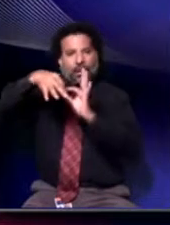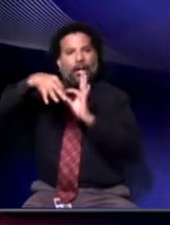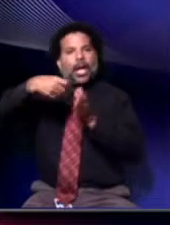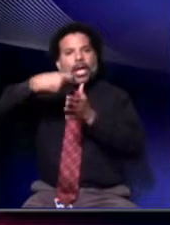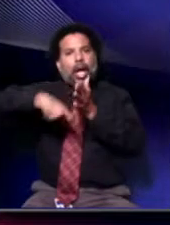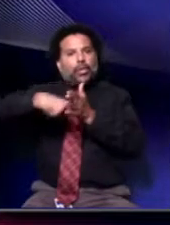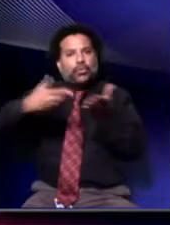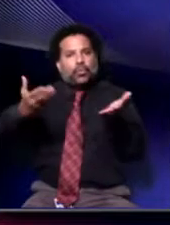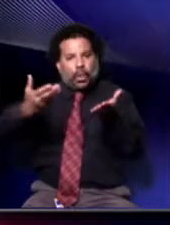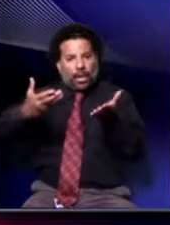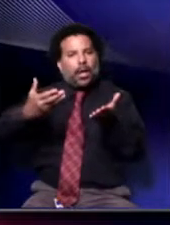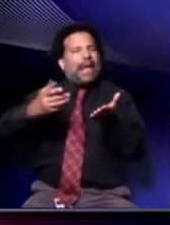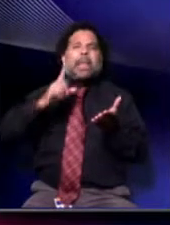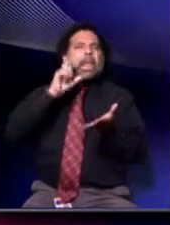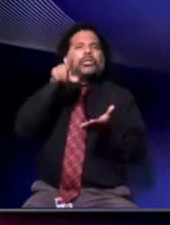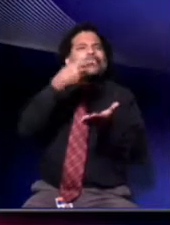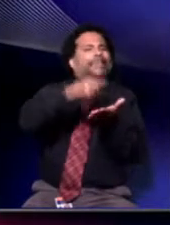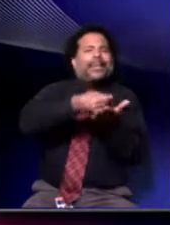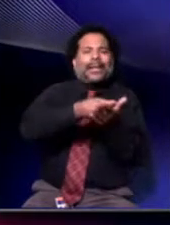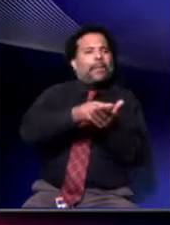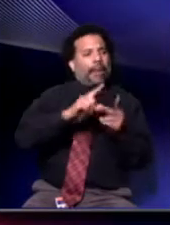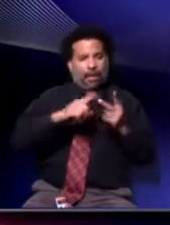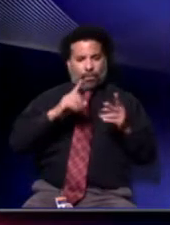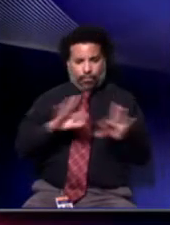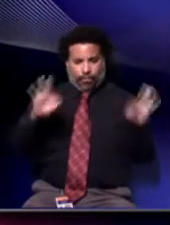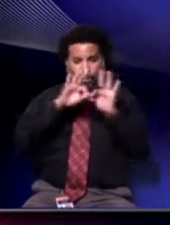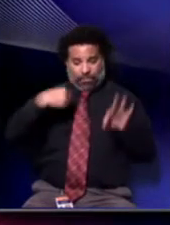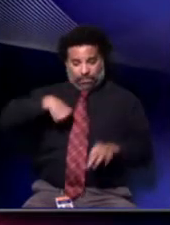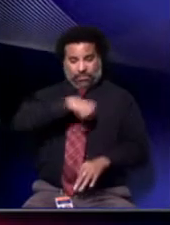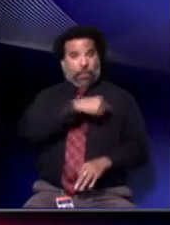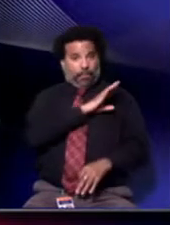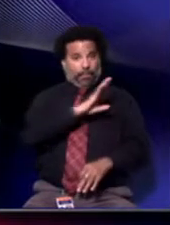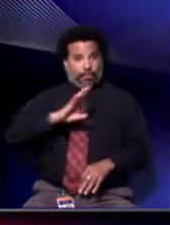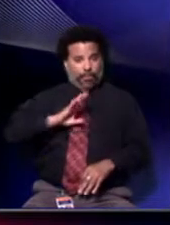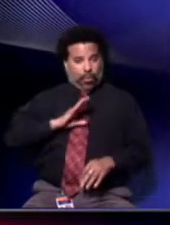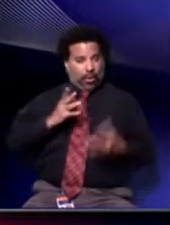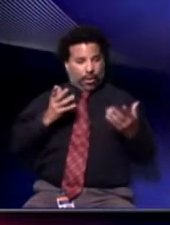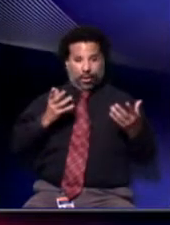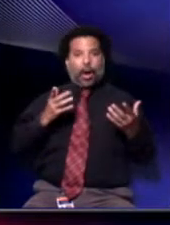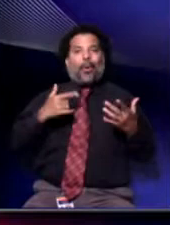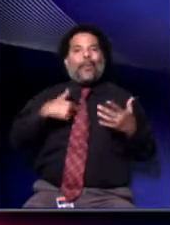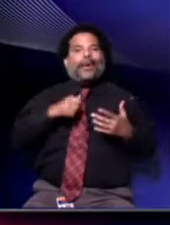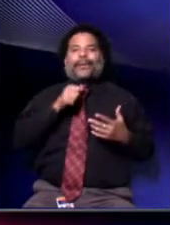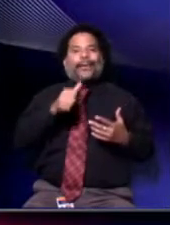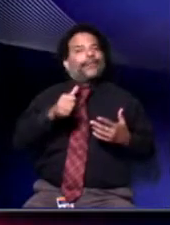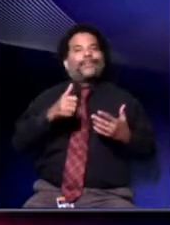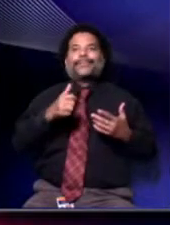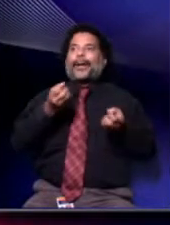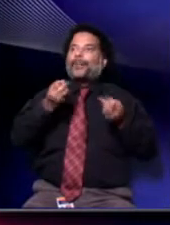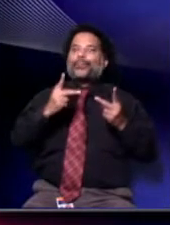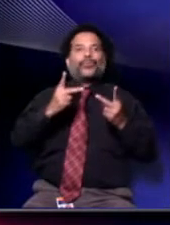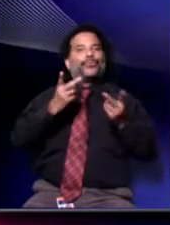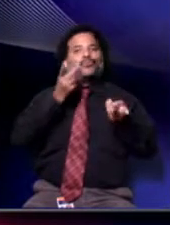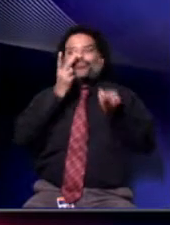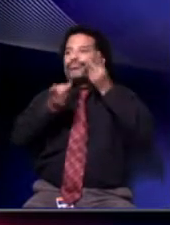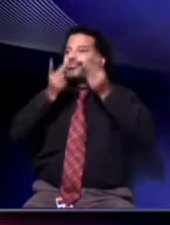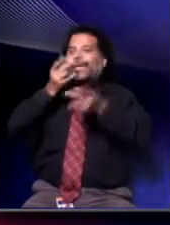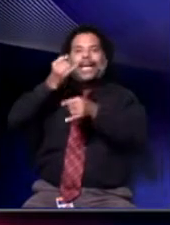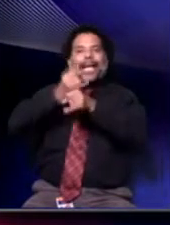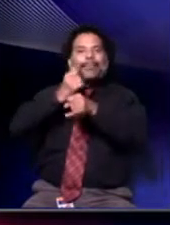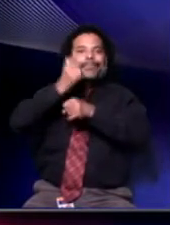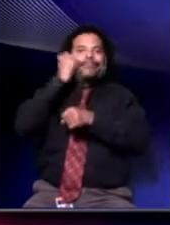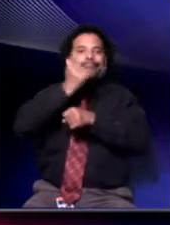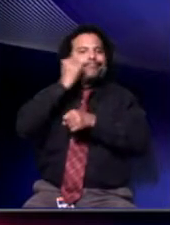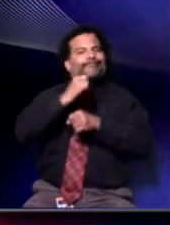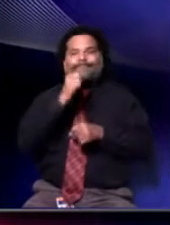just money, I think it's the board understanding, we're not walking around the campuses all day. It's really, it helps us understand